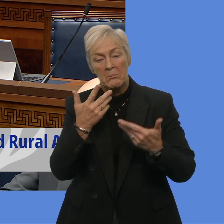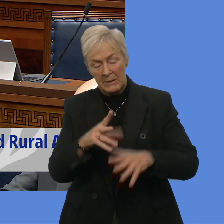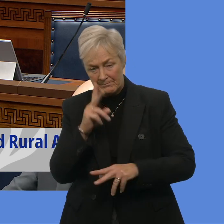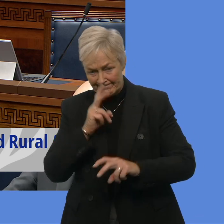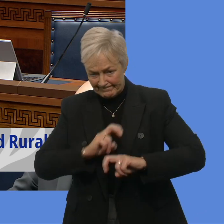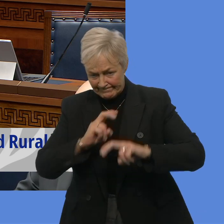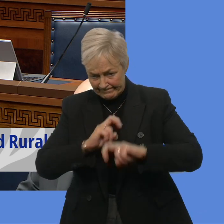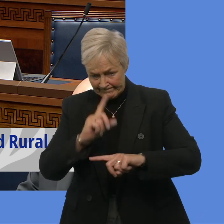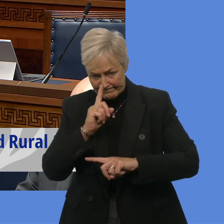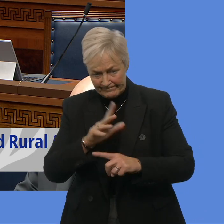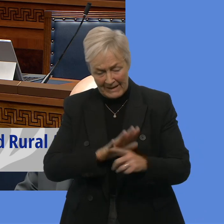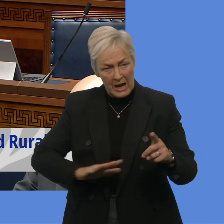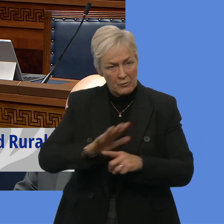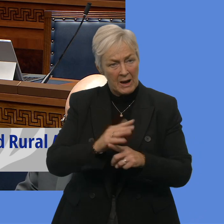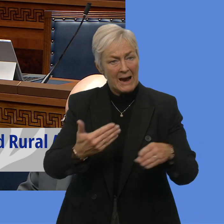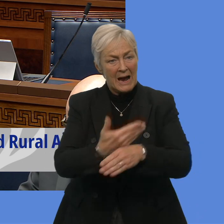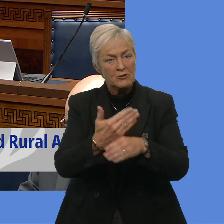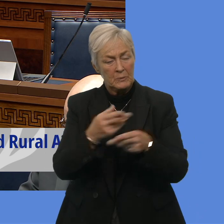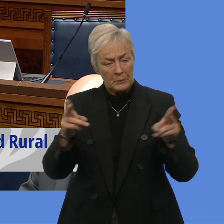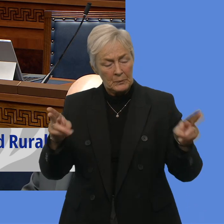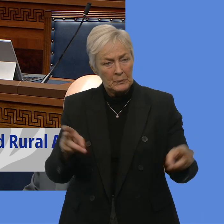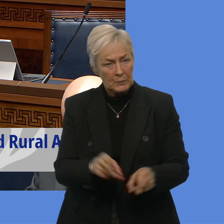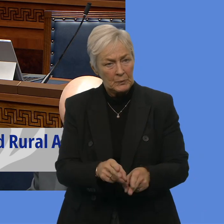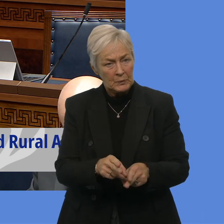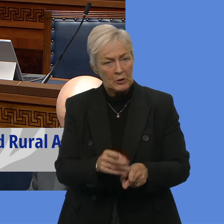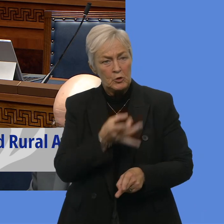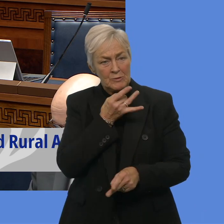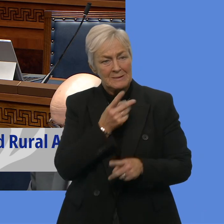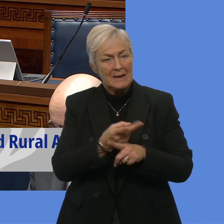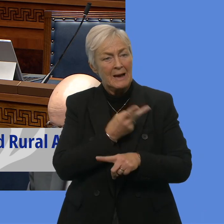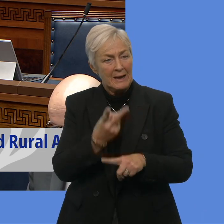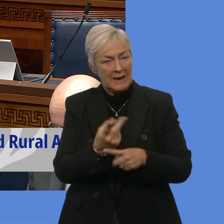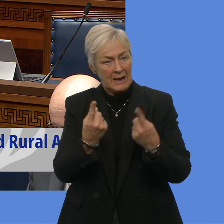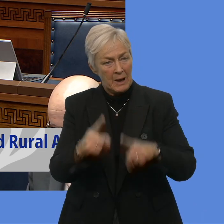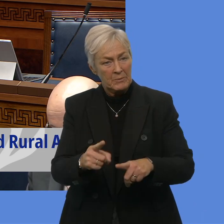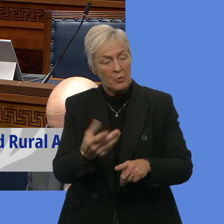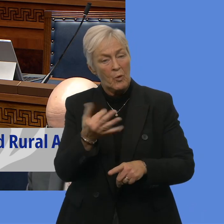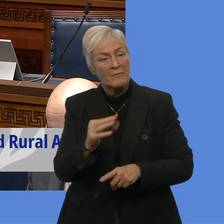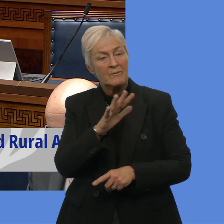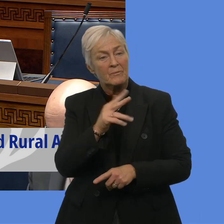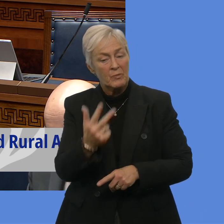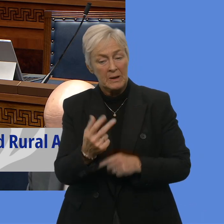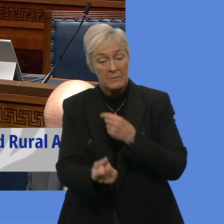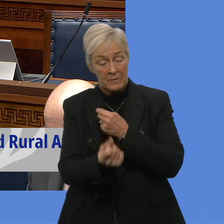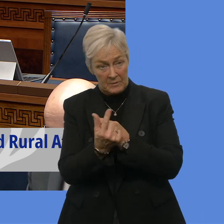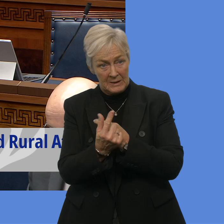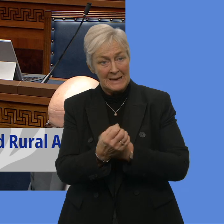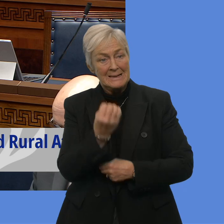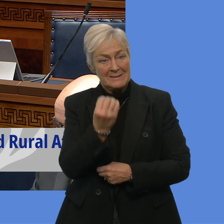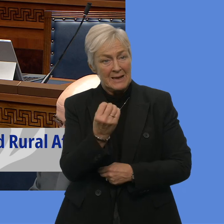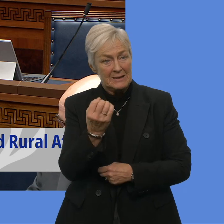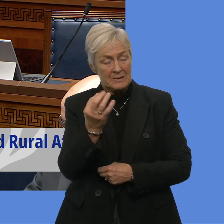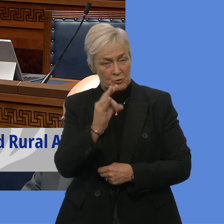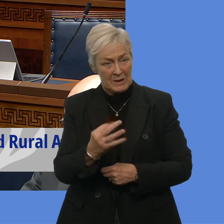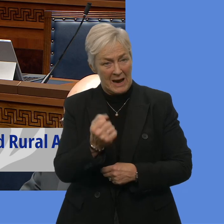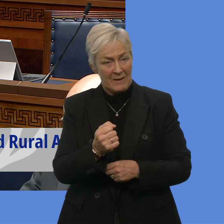is stopped and that action is taken to minimise the risk of reoccurrence. Of the 53 low-severity incidents, 10 had a domestic